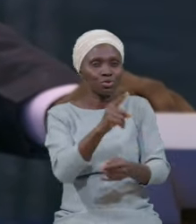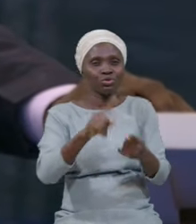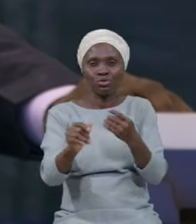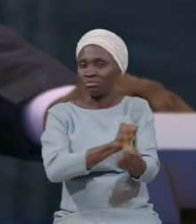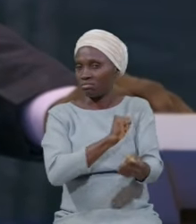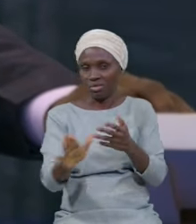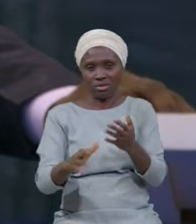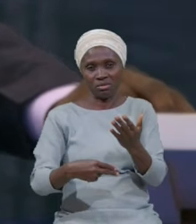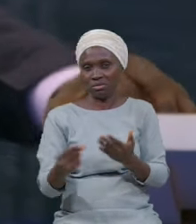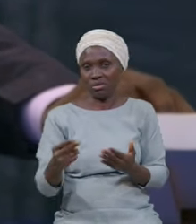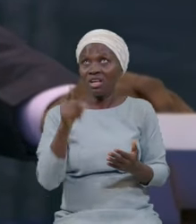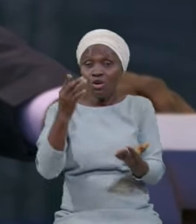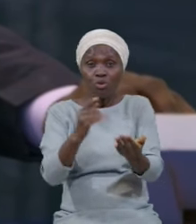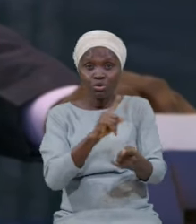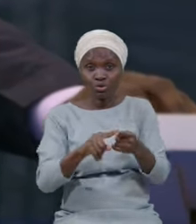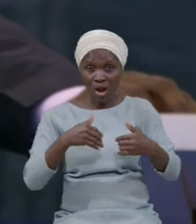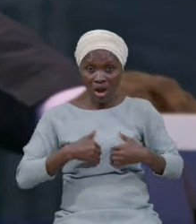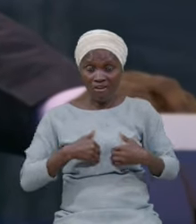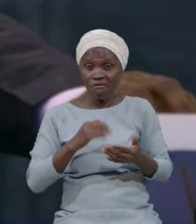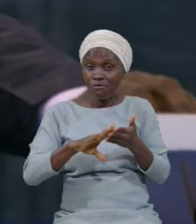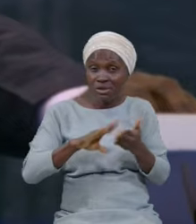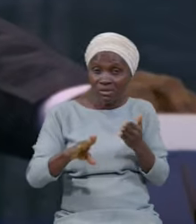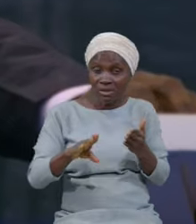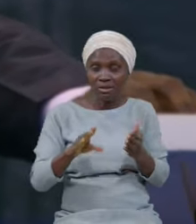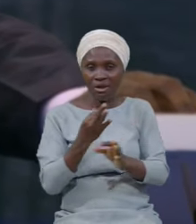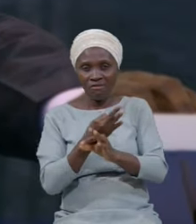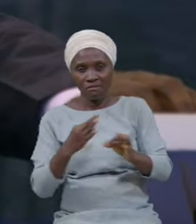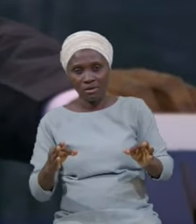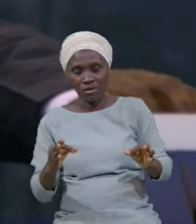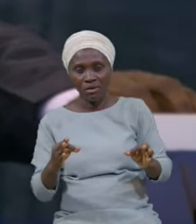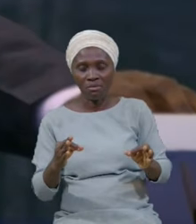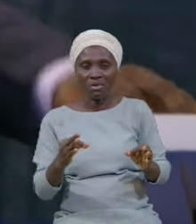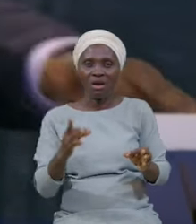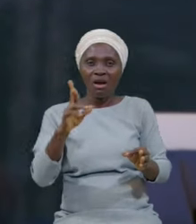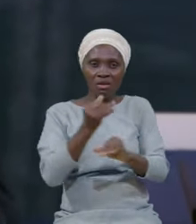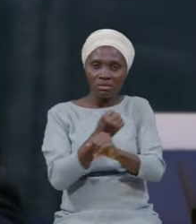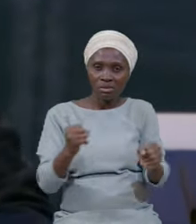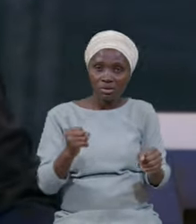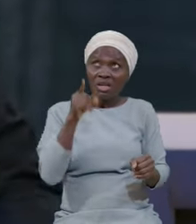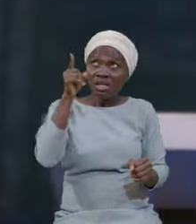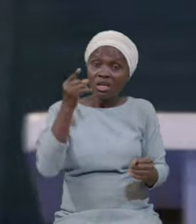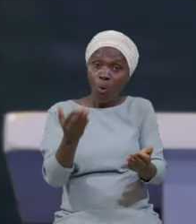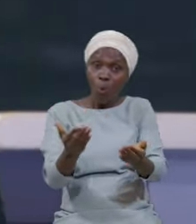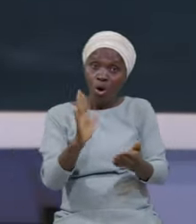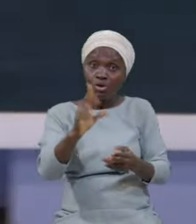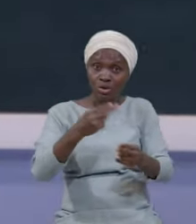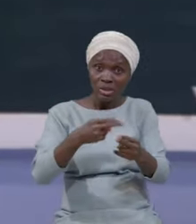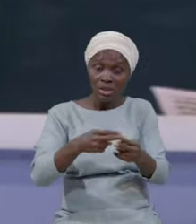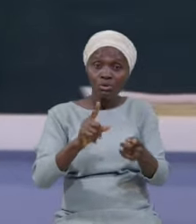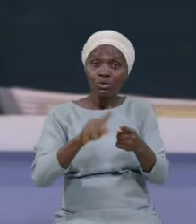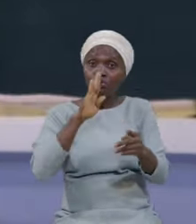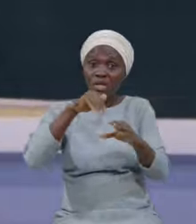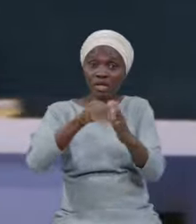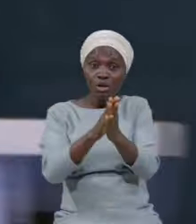forgiveness, freedom, redemption. He wants your name to be in the book of life. He doesn't want you to go